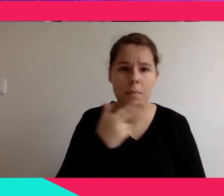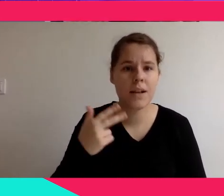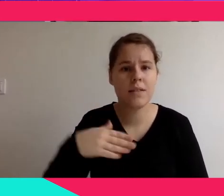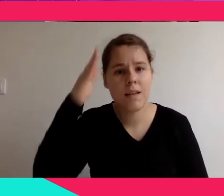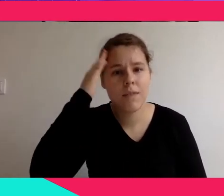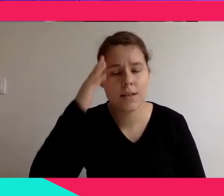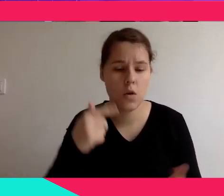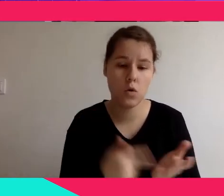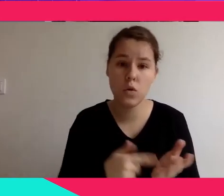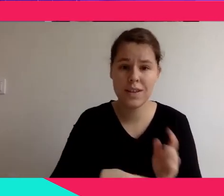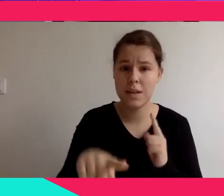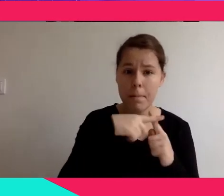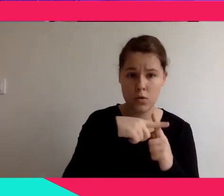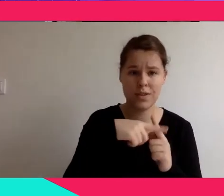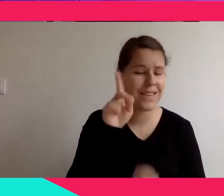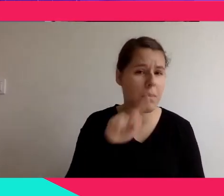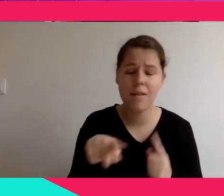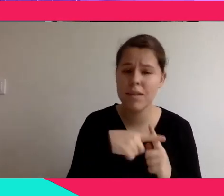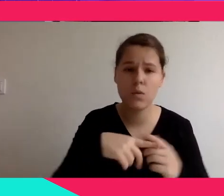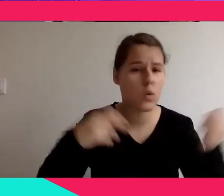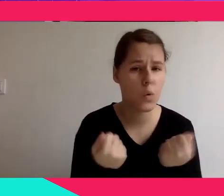behind paywalls and